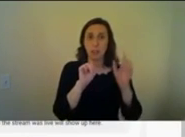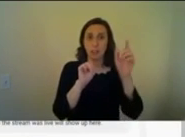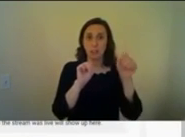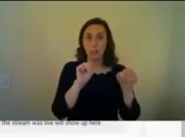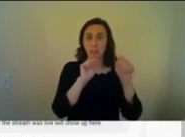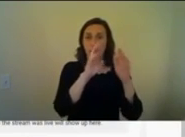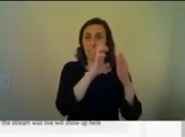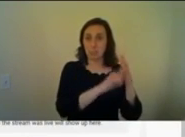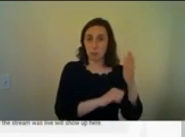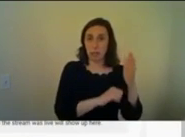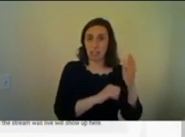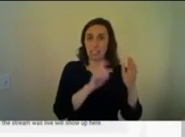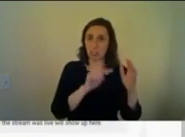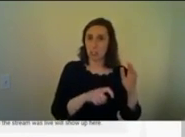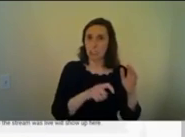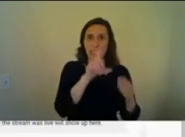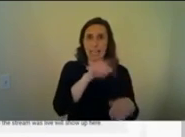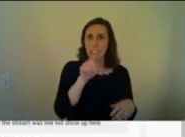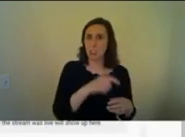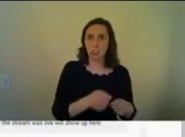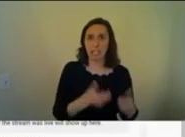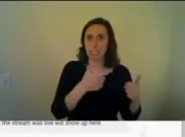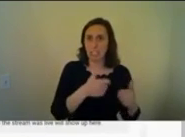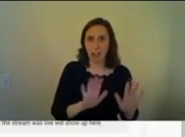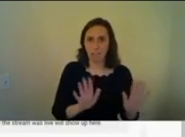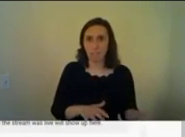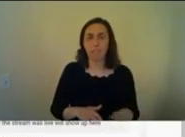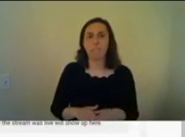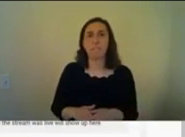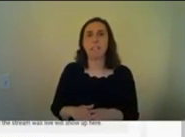I do my subtraction, they should cancel. The 2x comes down,